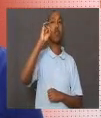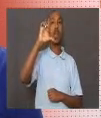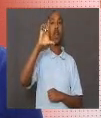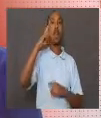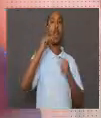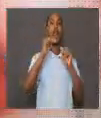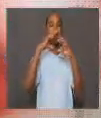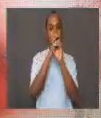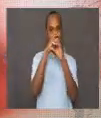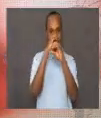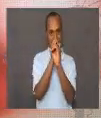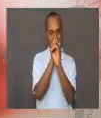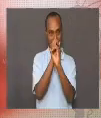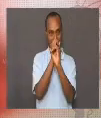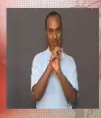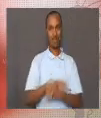experiment.